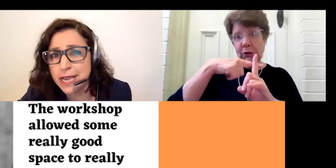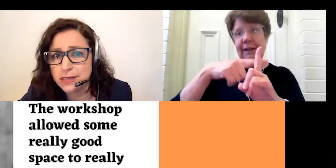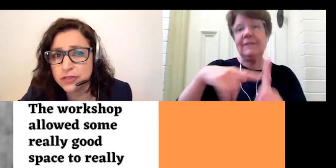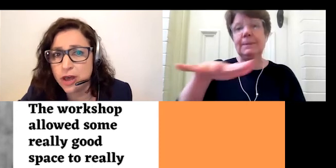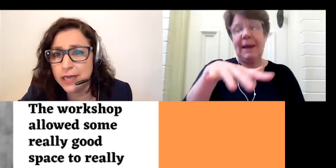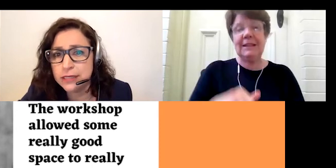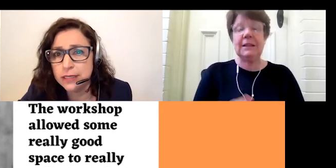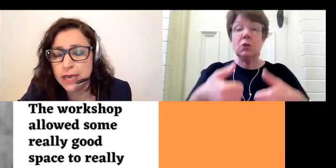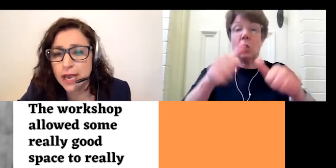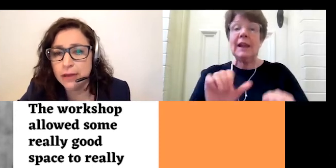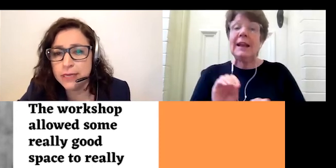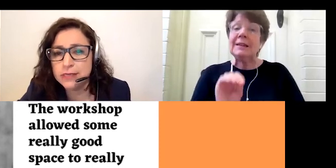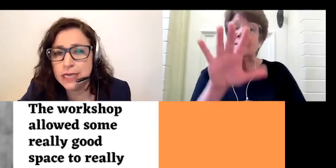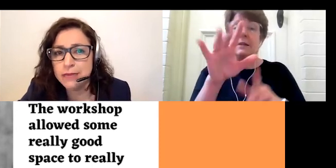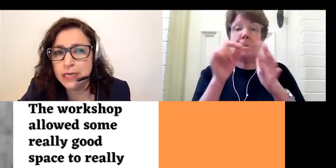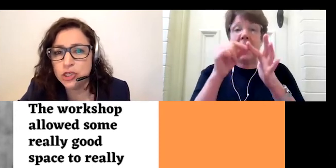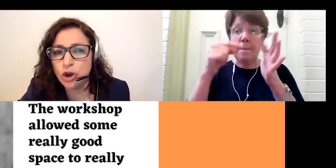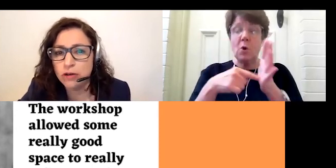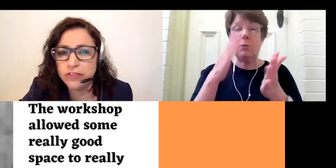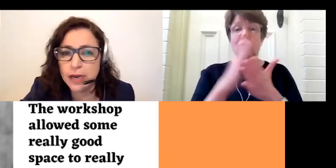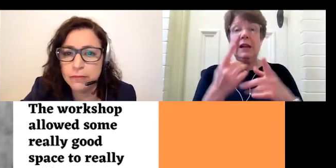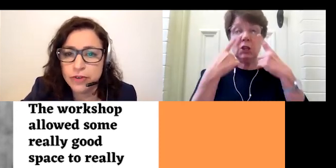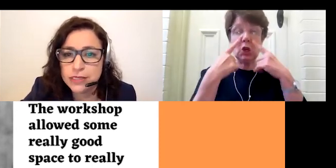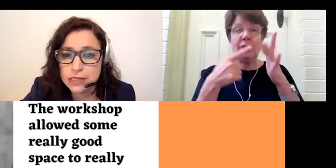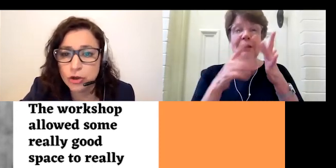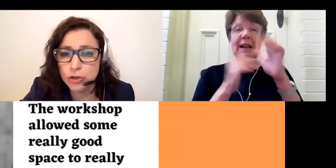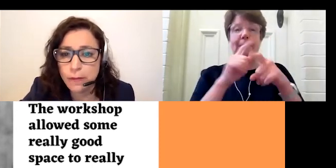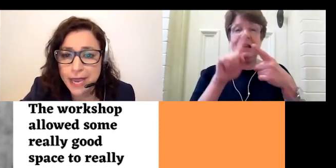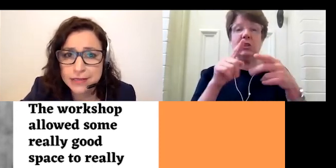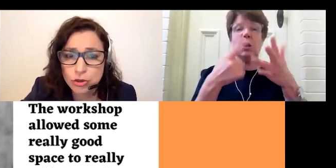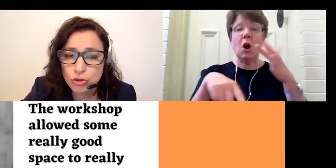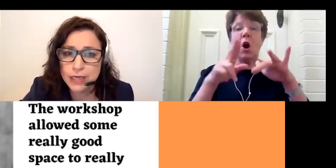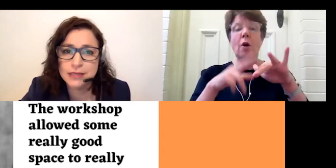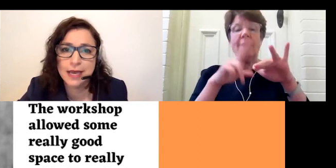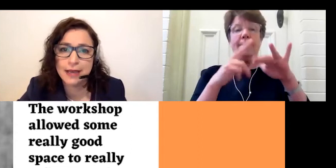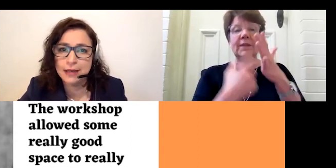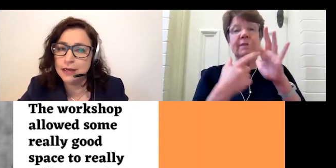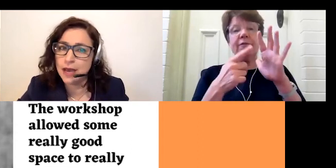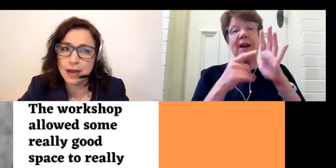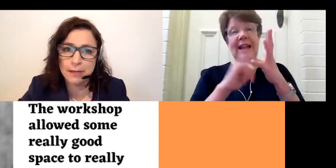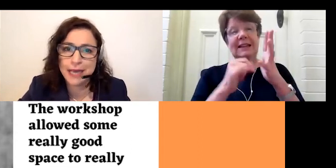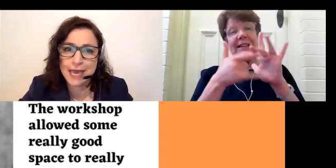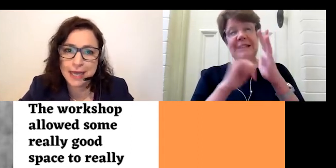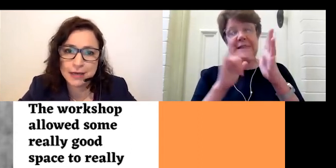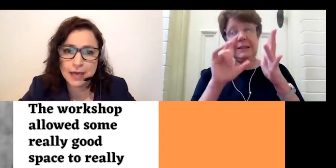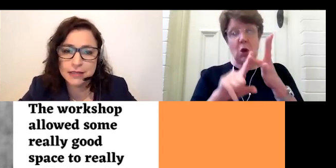this next slide is an image of Francisco Lopez, who is a